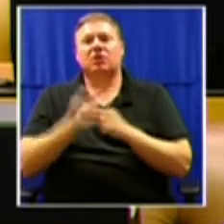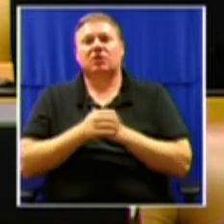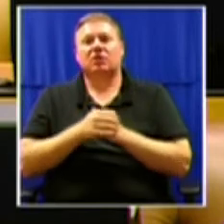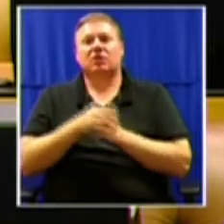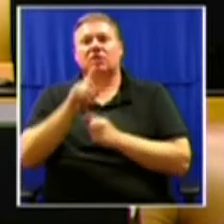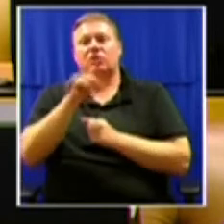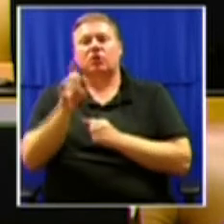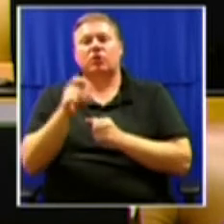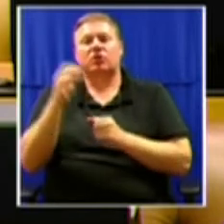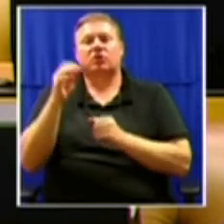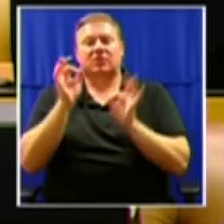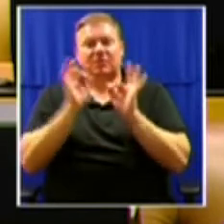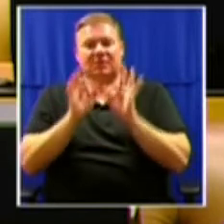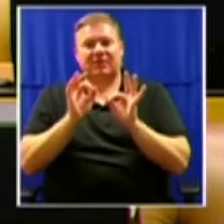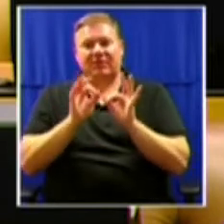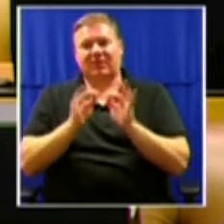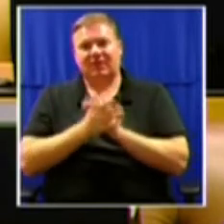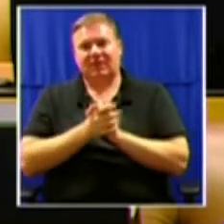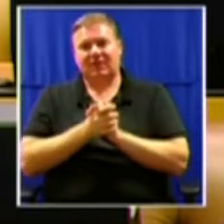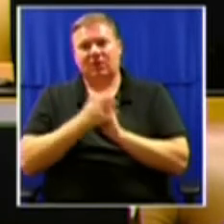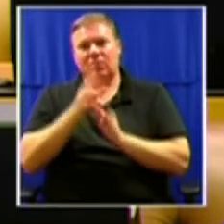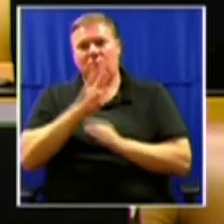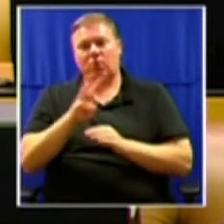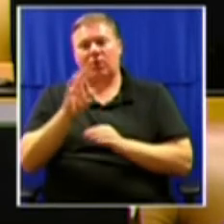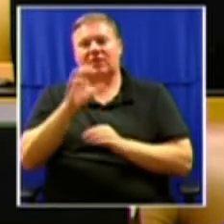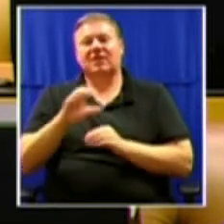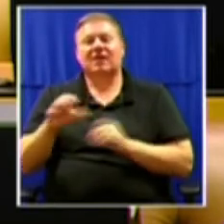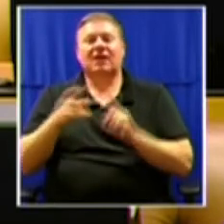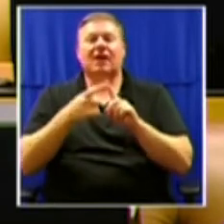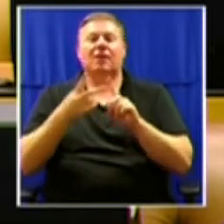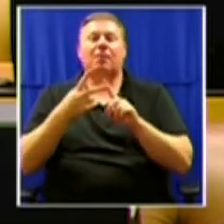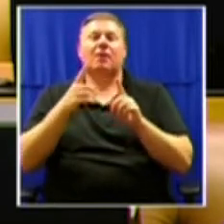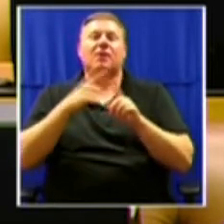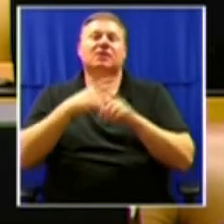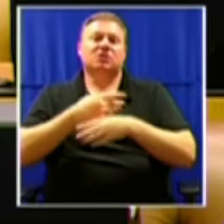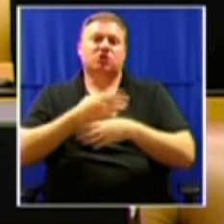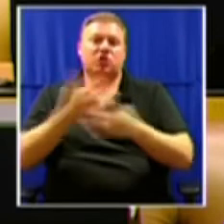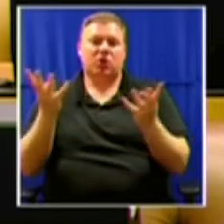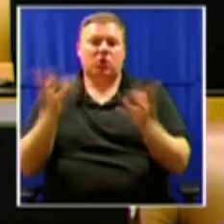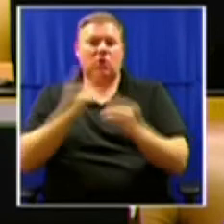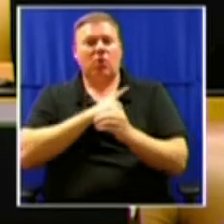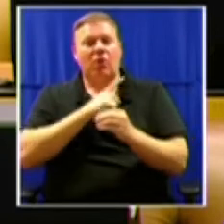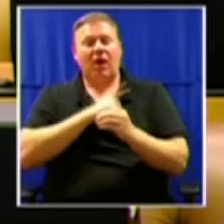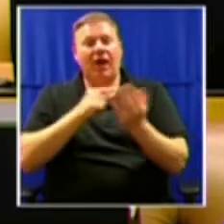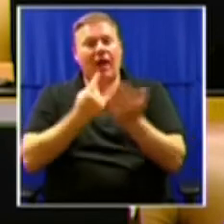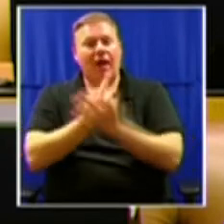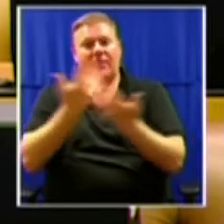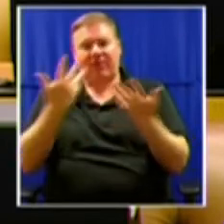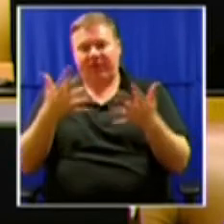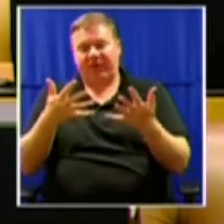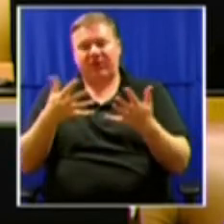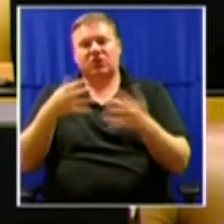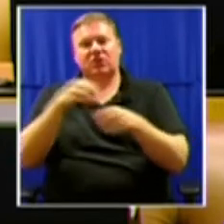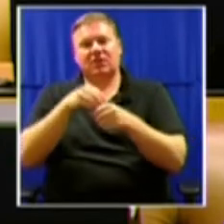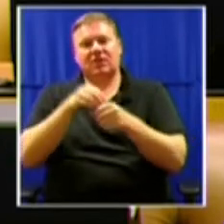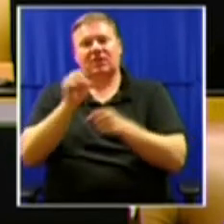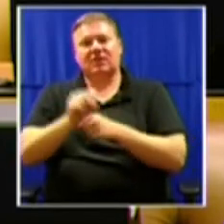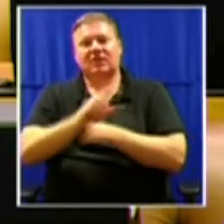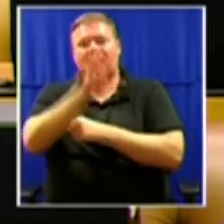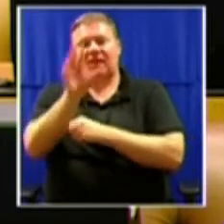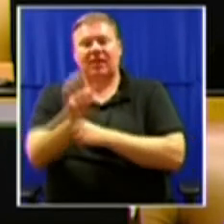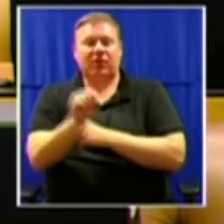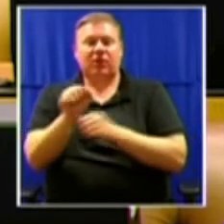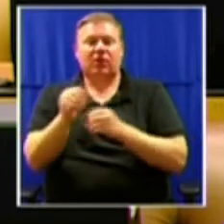is specific with the Western Cape, but also generic because it has happened in the Republic of South Africa